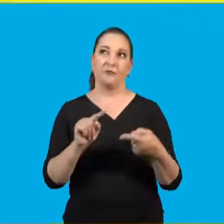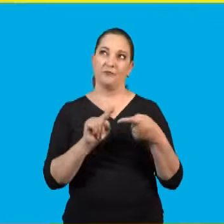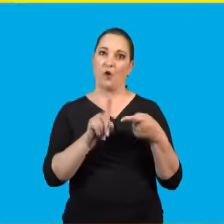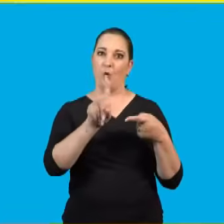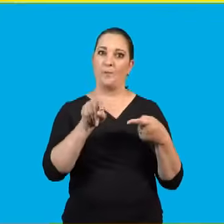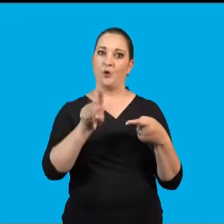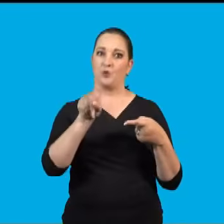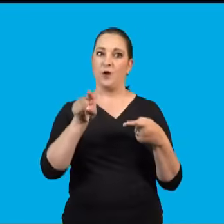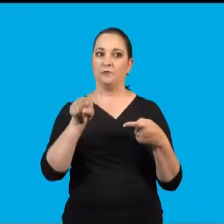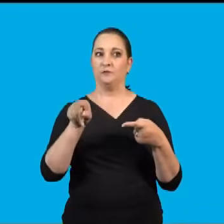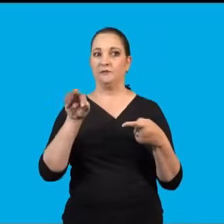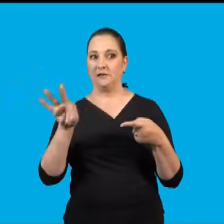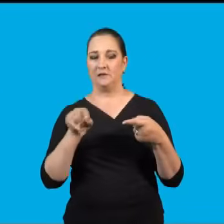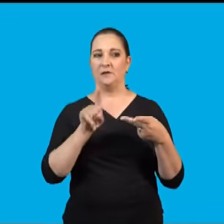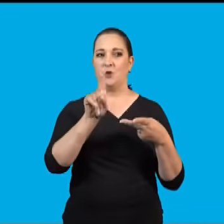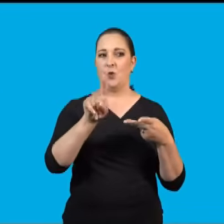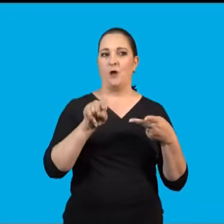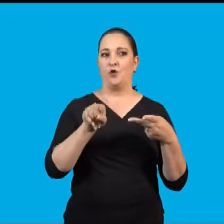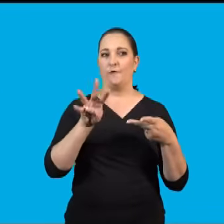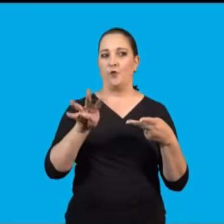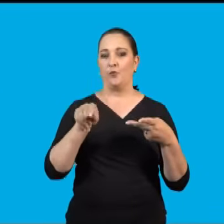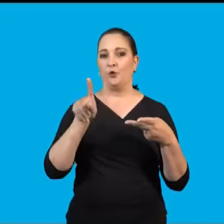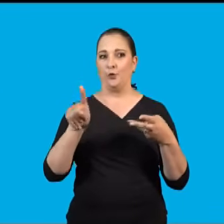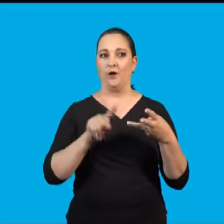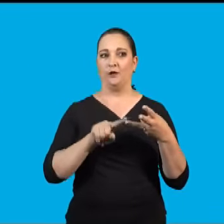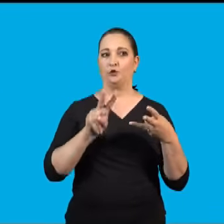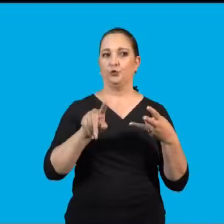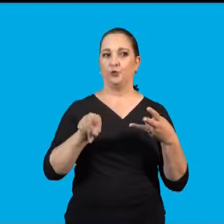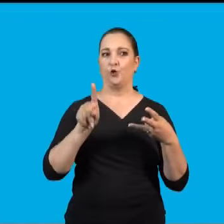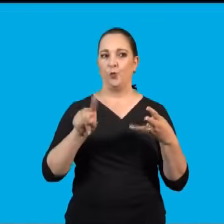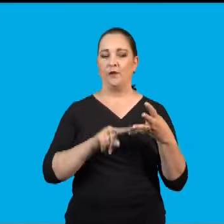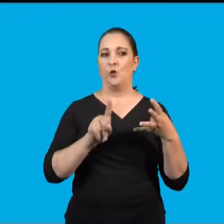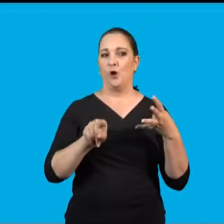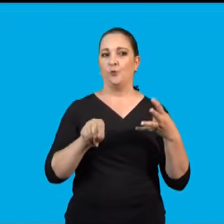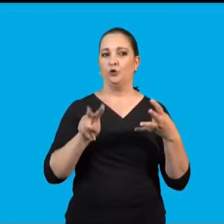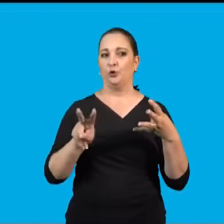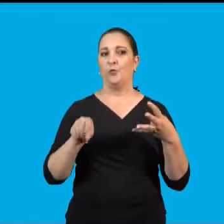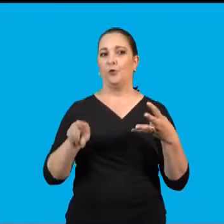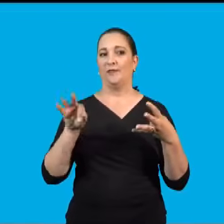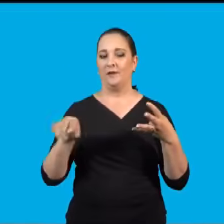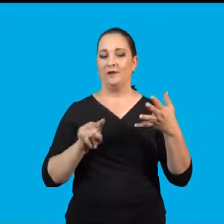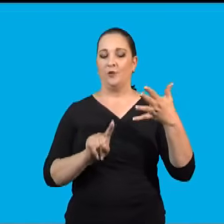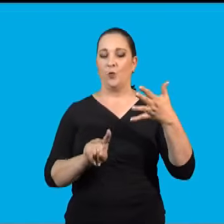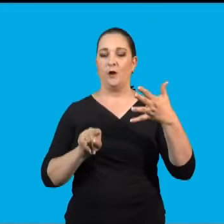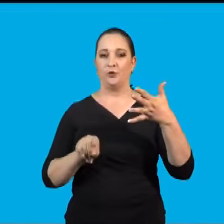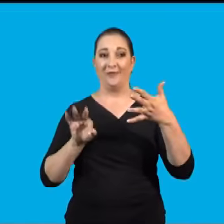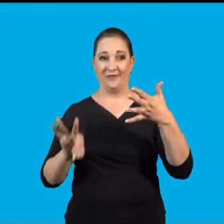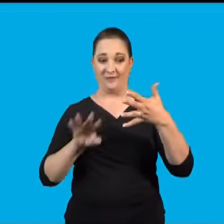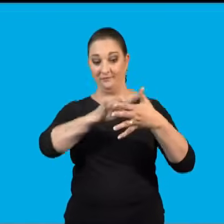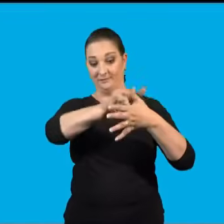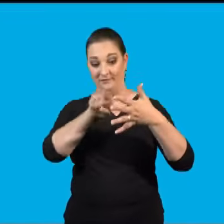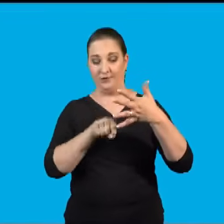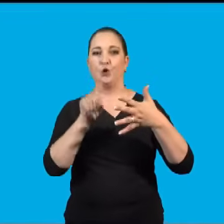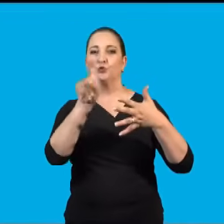like 1.1.3, 1.4.1, 2.1, 1.2.3 and